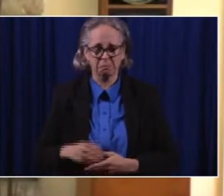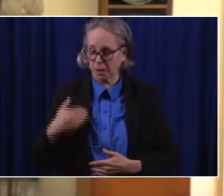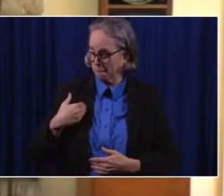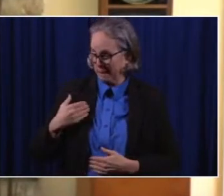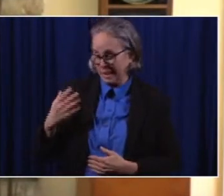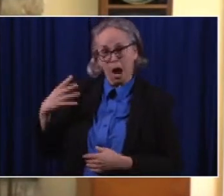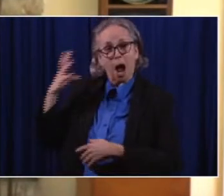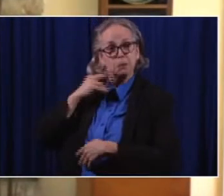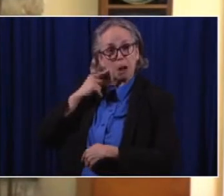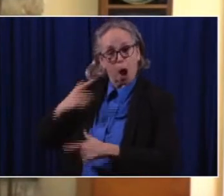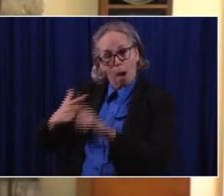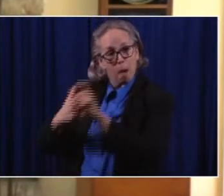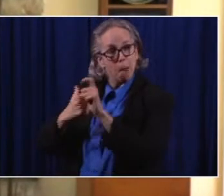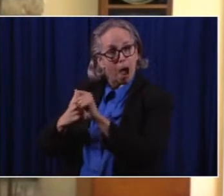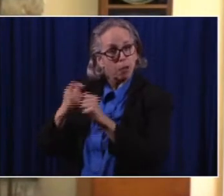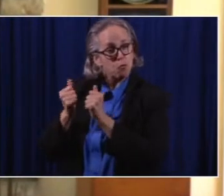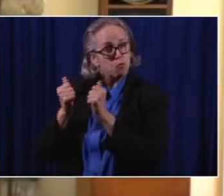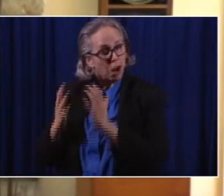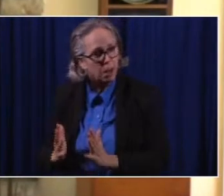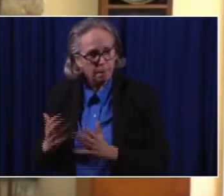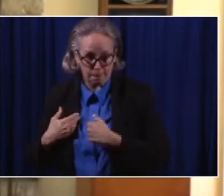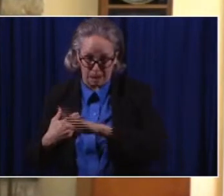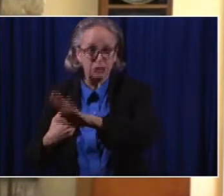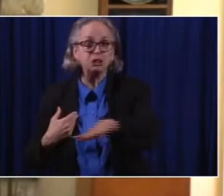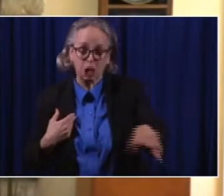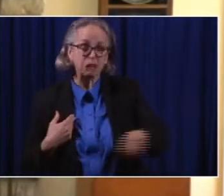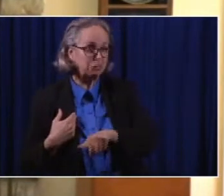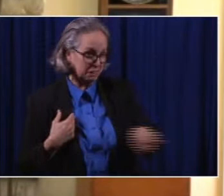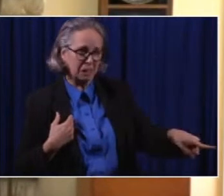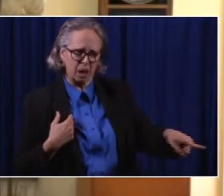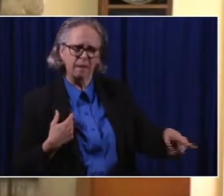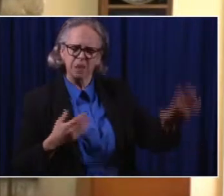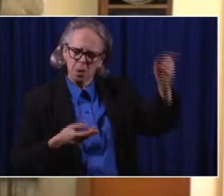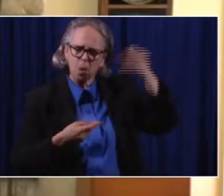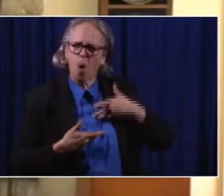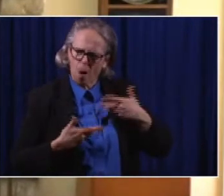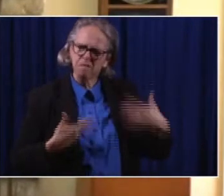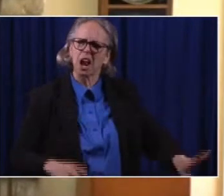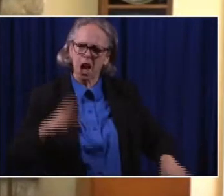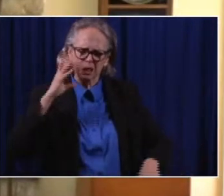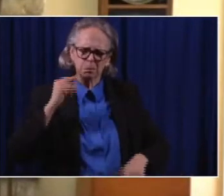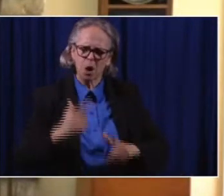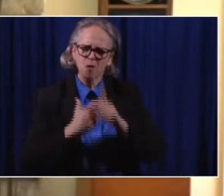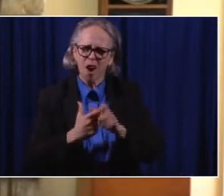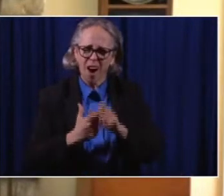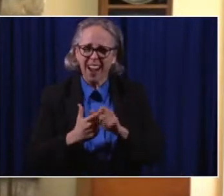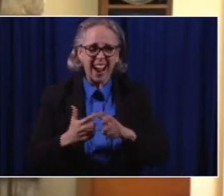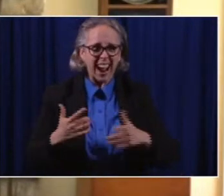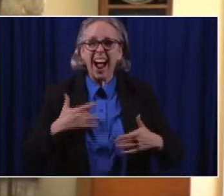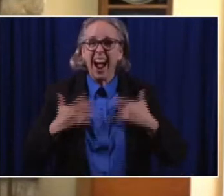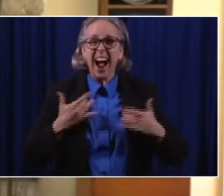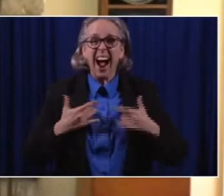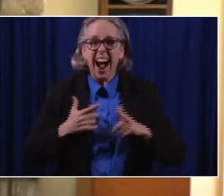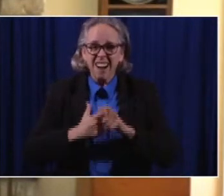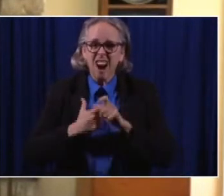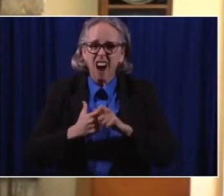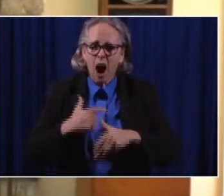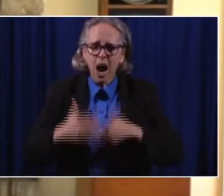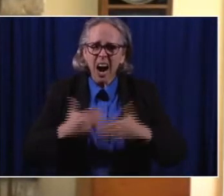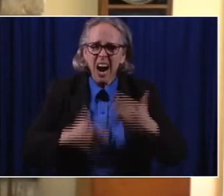it, you think I've already done all this, but I got a ways to go, and that's maybe in some respects